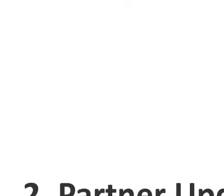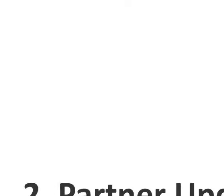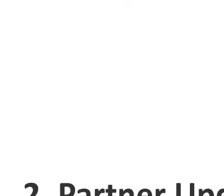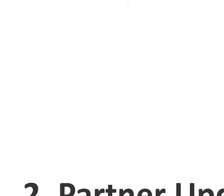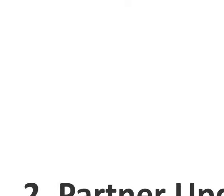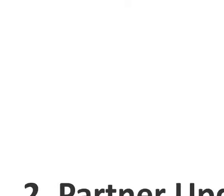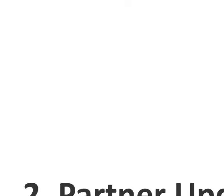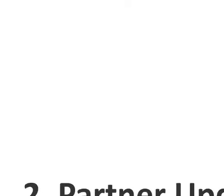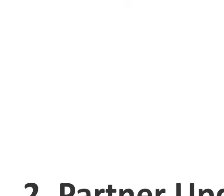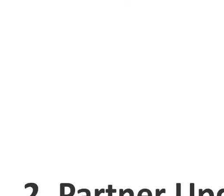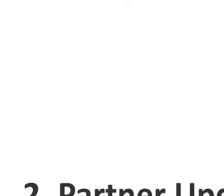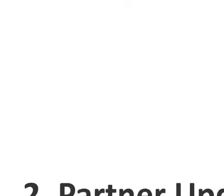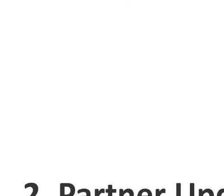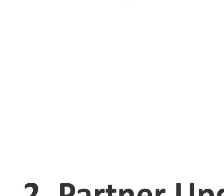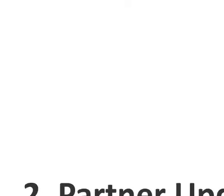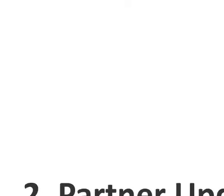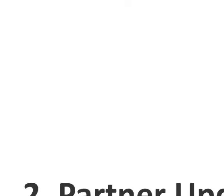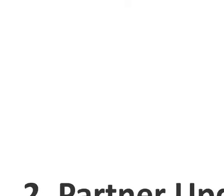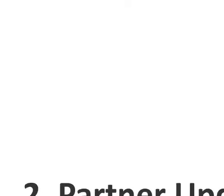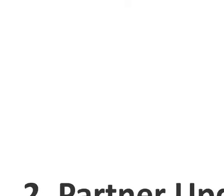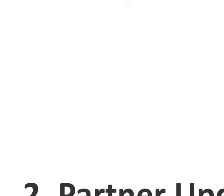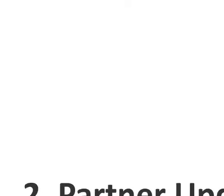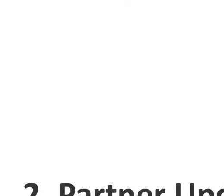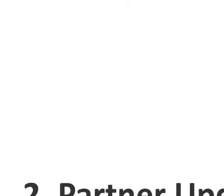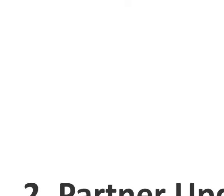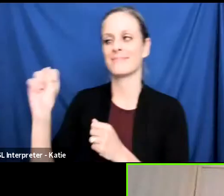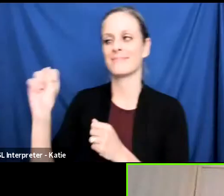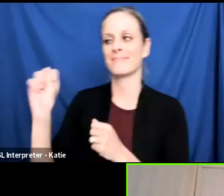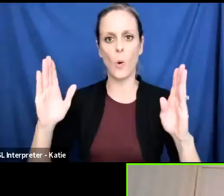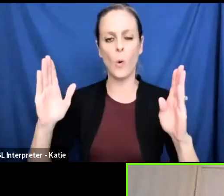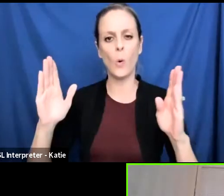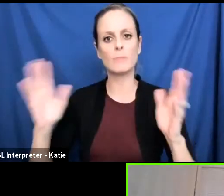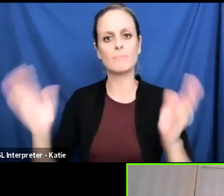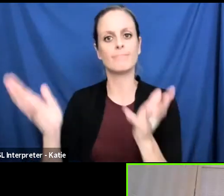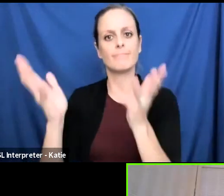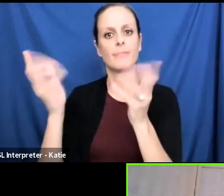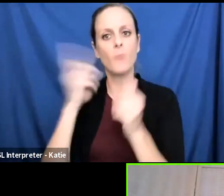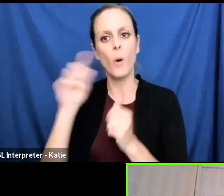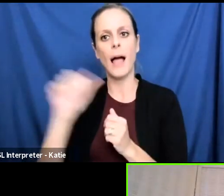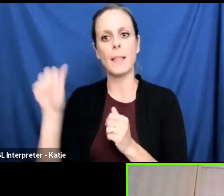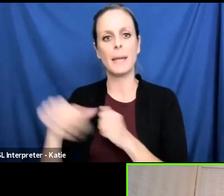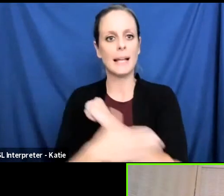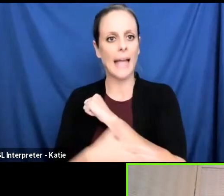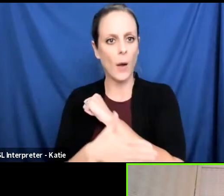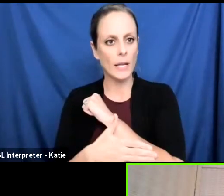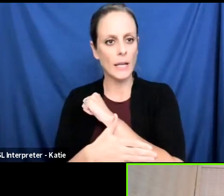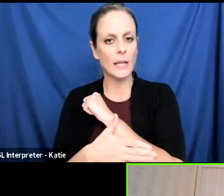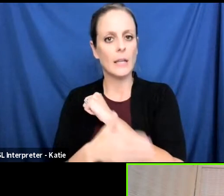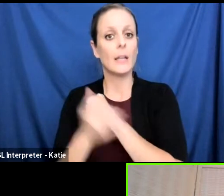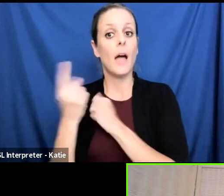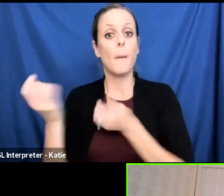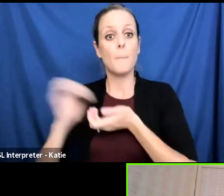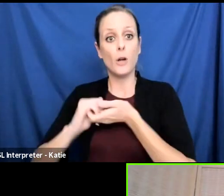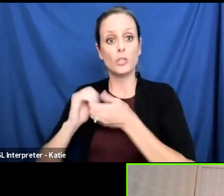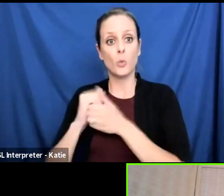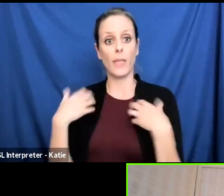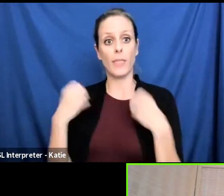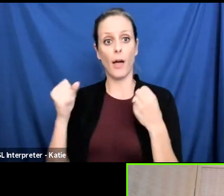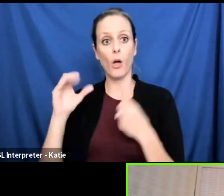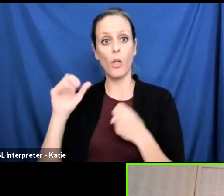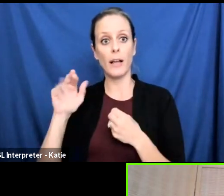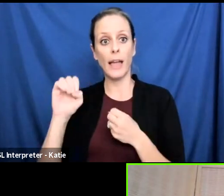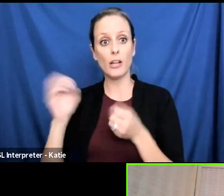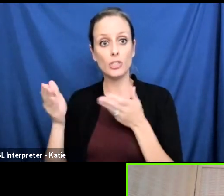the 18 to 30-year-old resident group of Alameda County. In partnership with the Healthcare Services